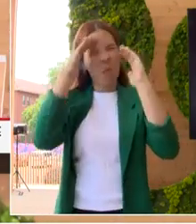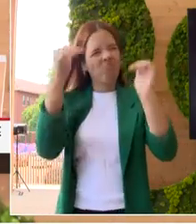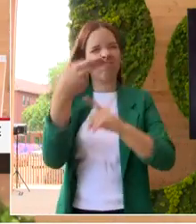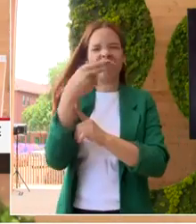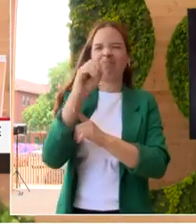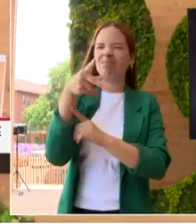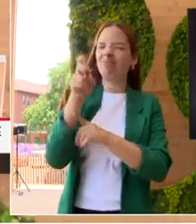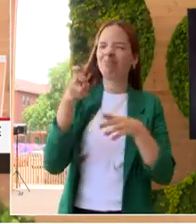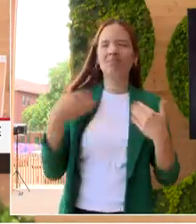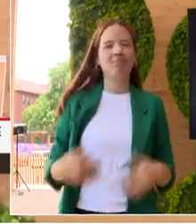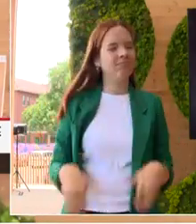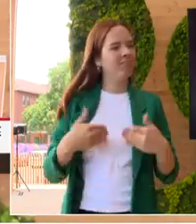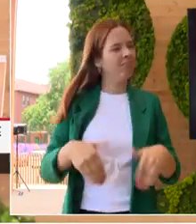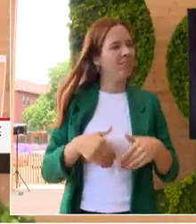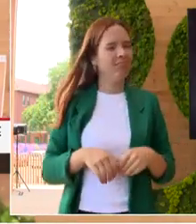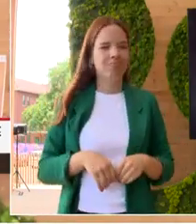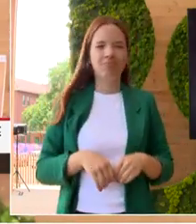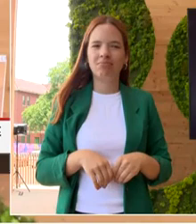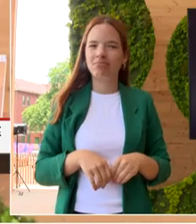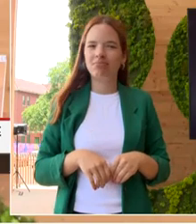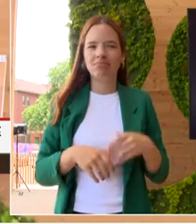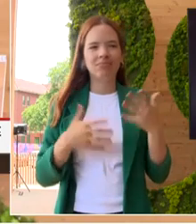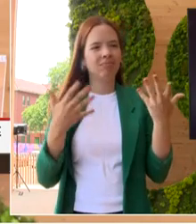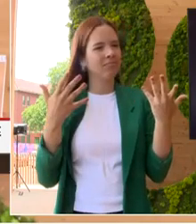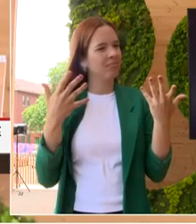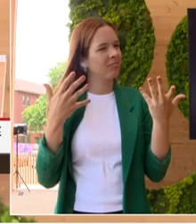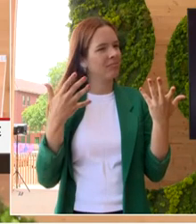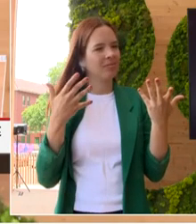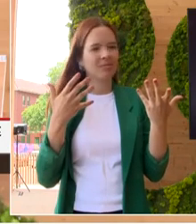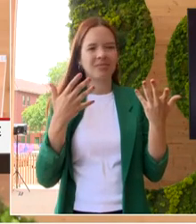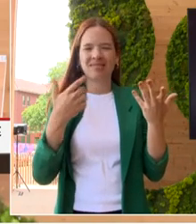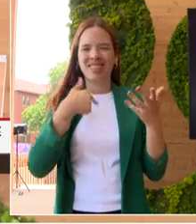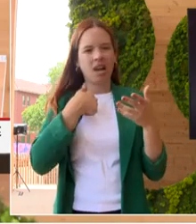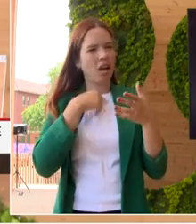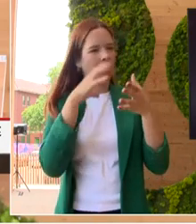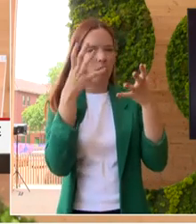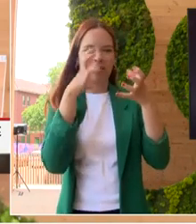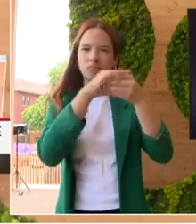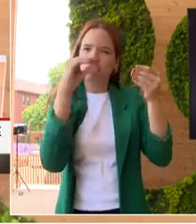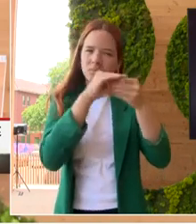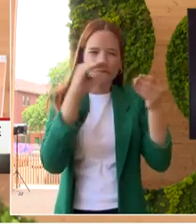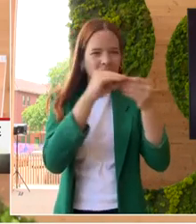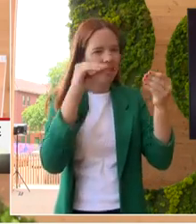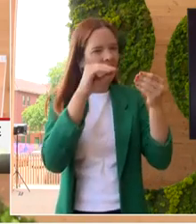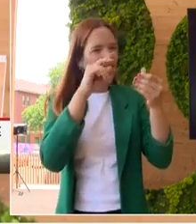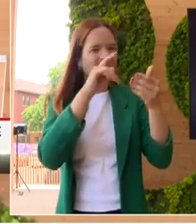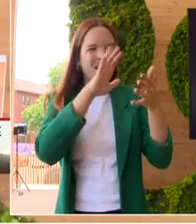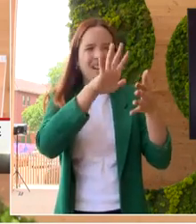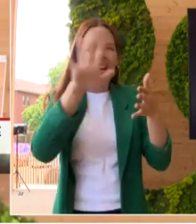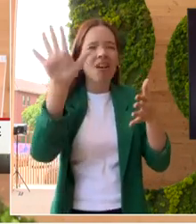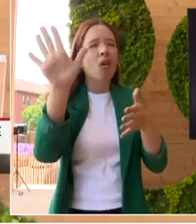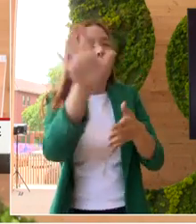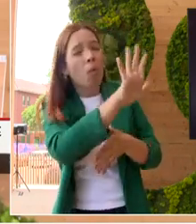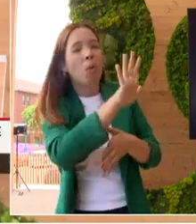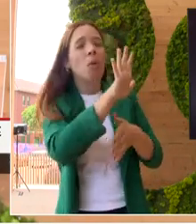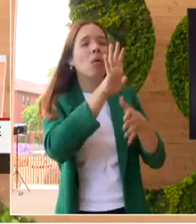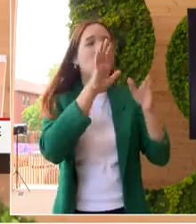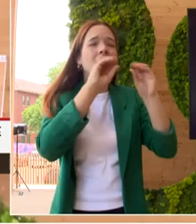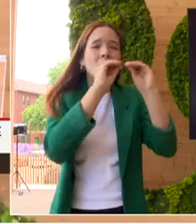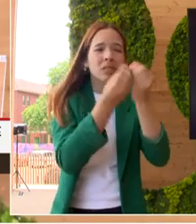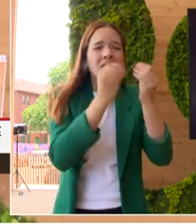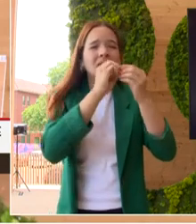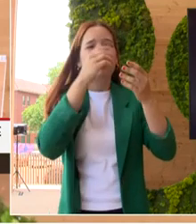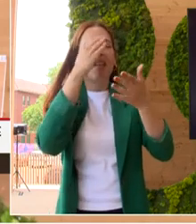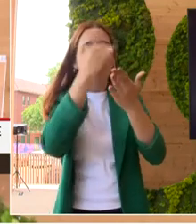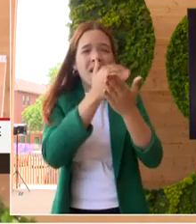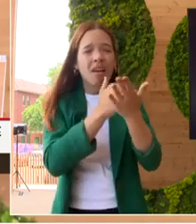many names. I know Dan and Dana and Lorraine Jobs, all those who were important at the beginning to bringing this